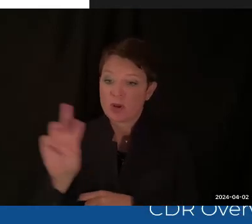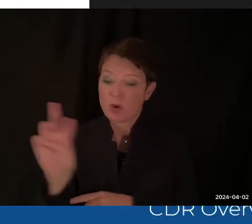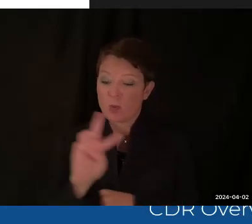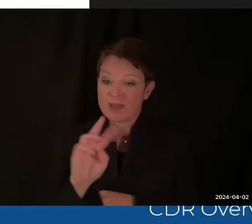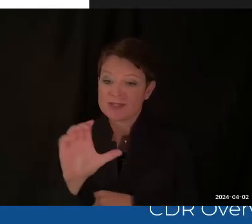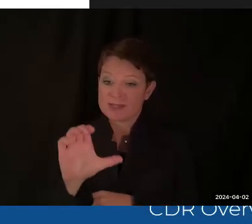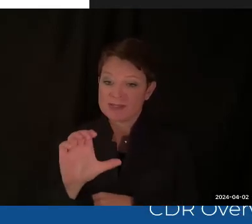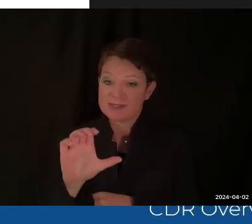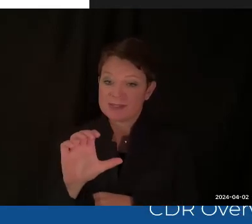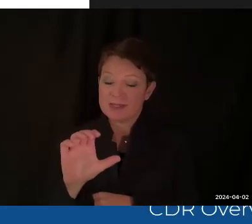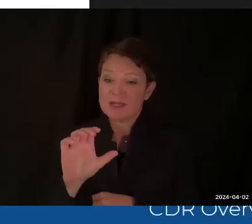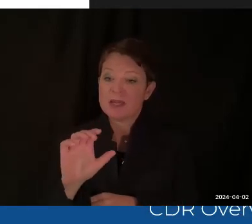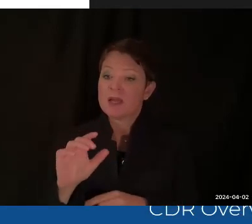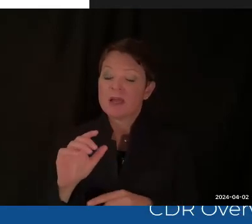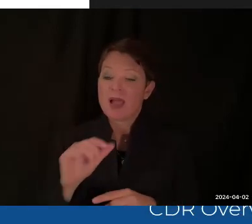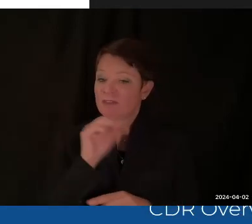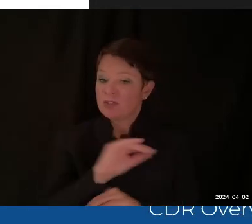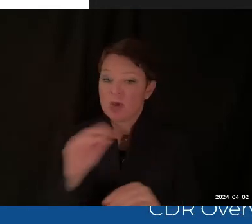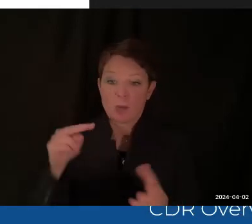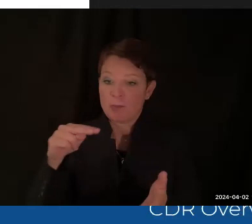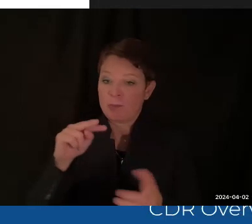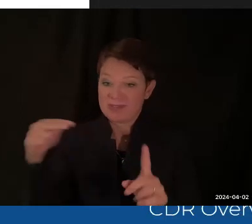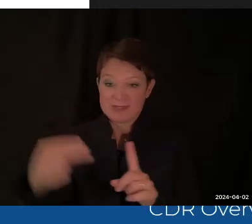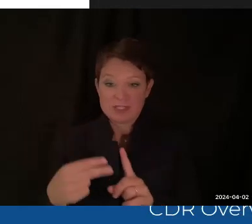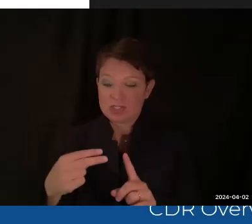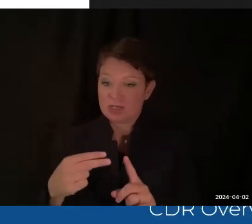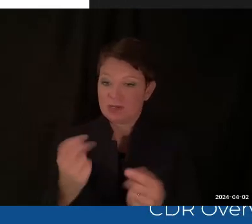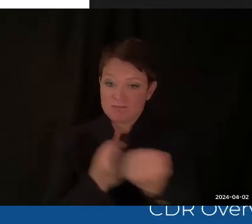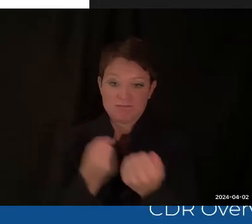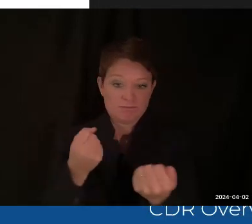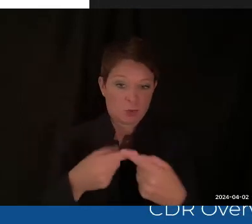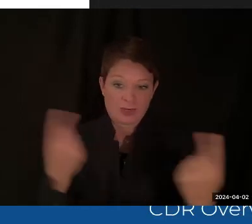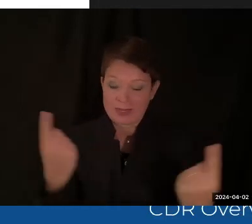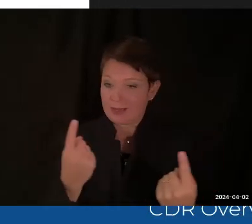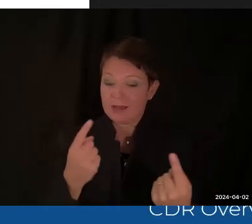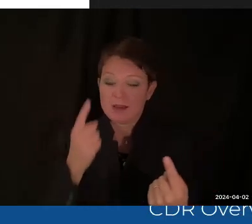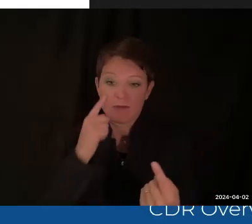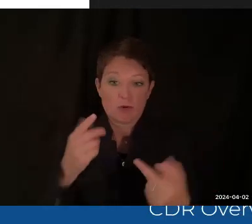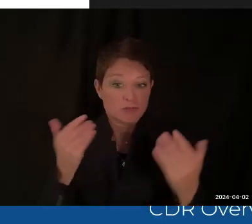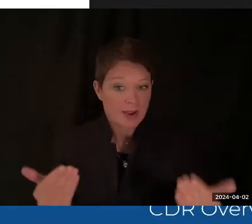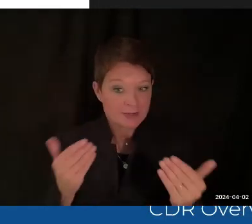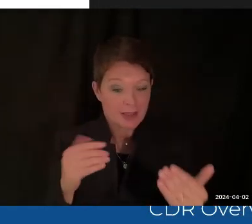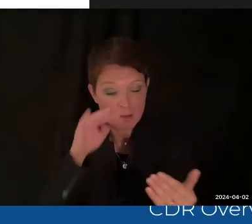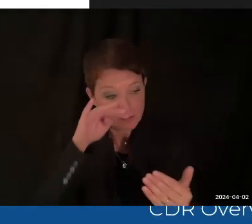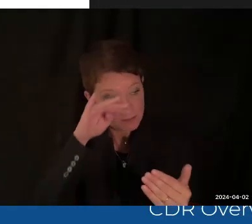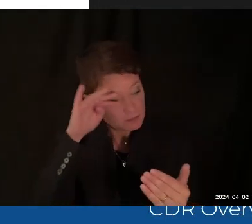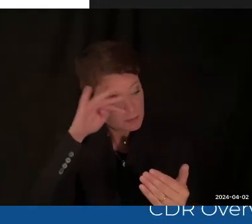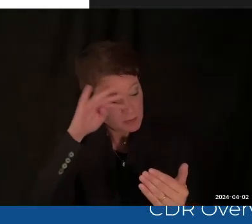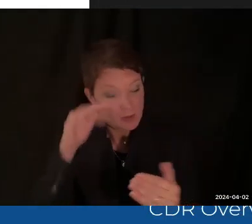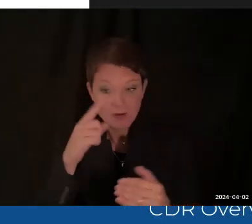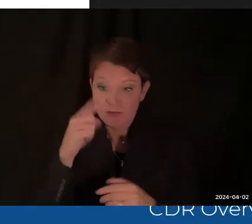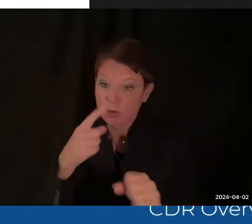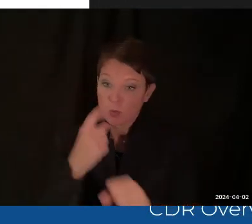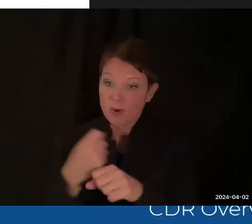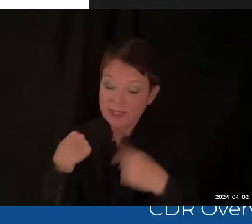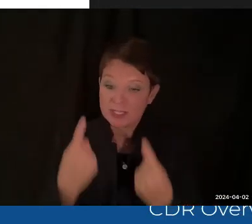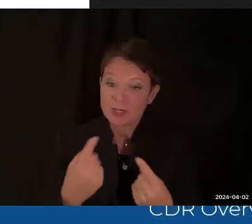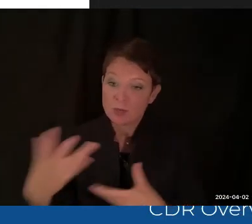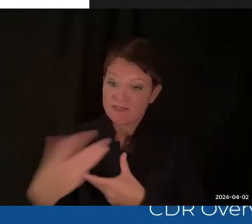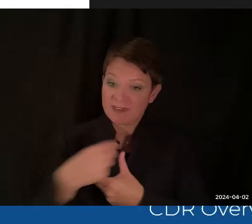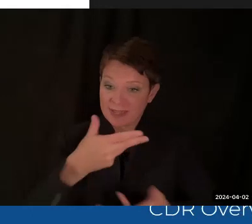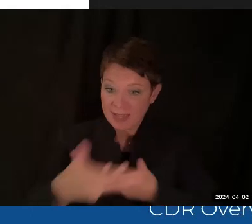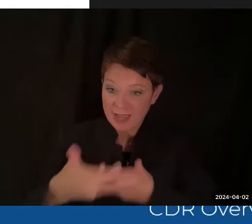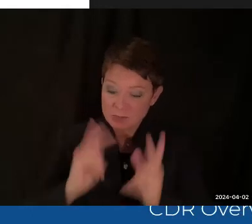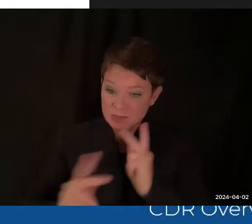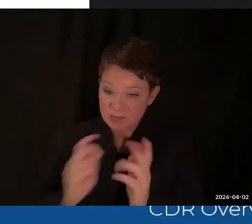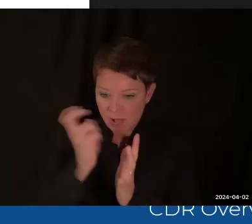Association has declined to take a position on the project at this time. Over the past year, we've engaged stakeholders and